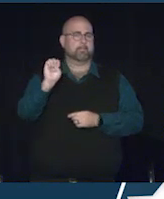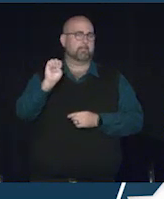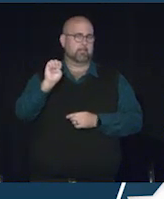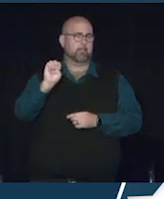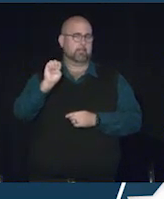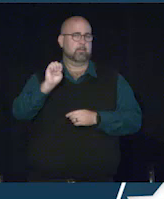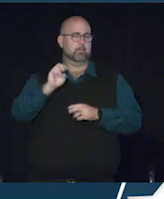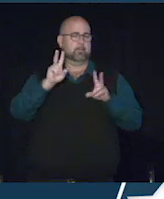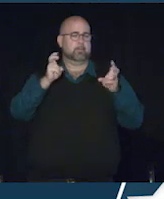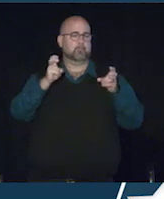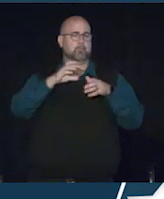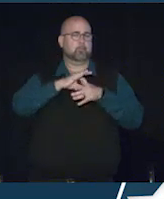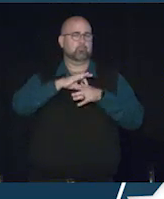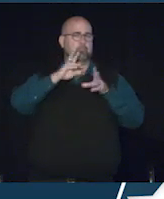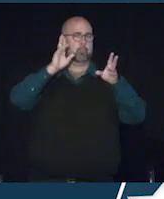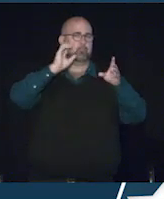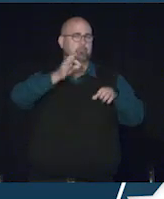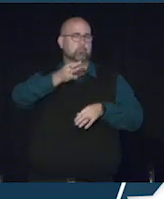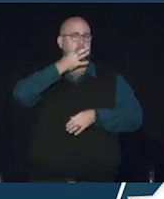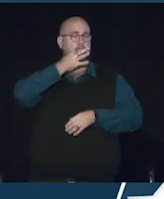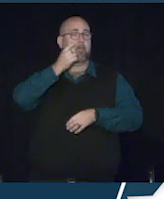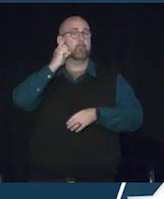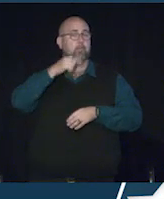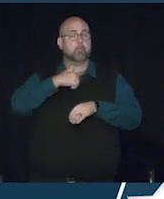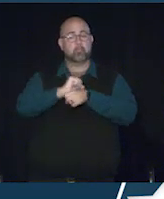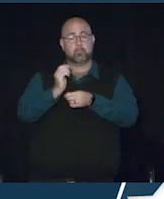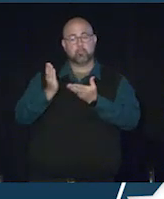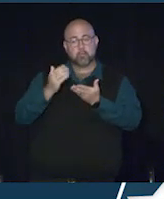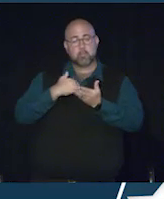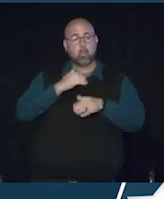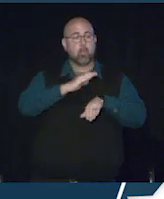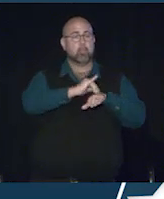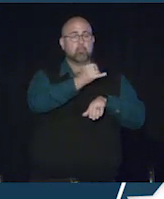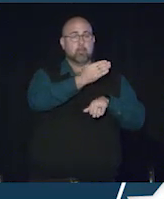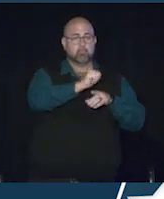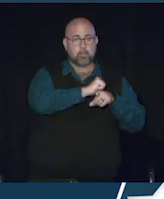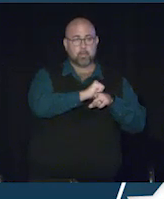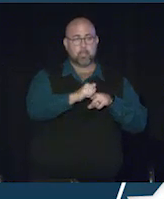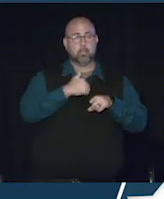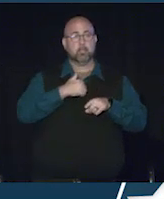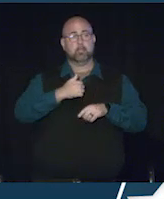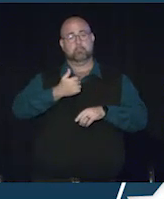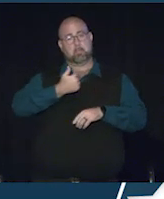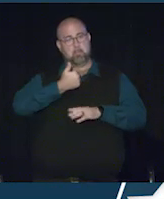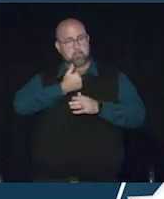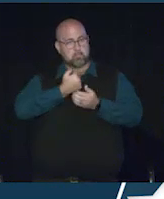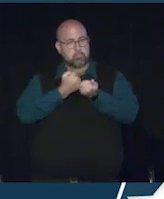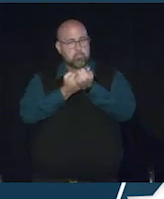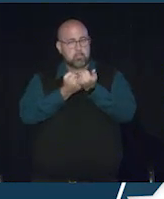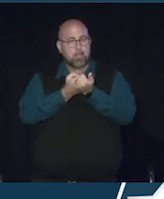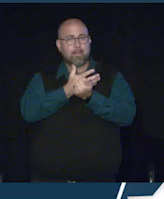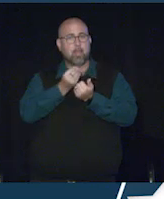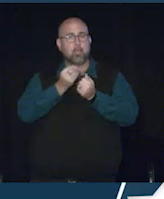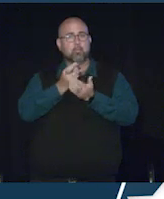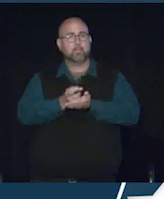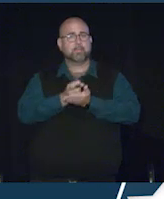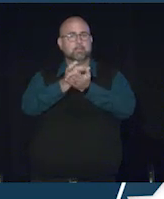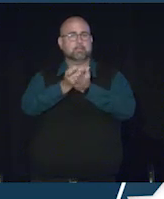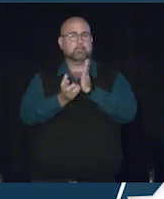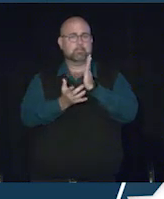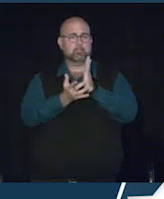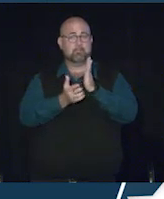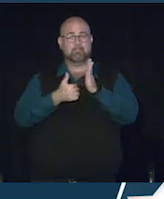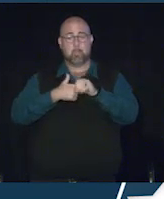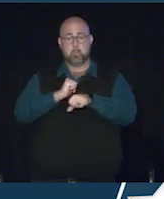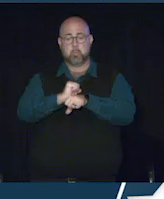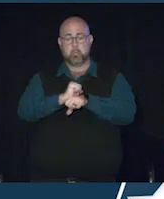on employment services, on-the-job training, self-employment, and rehabilitation-assisted technology. I've worked at VR